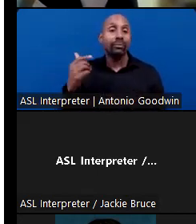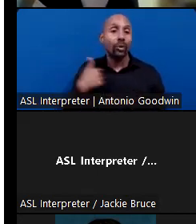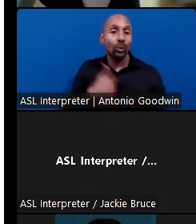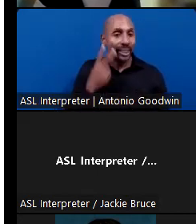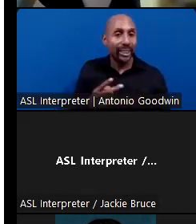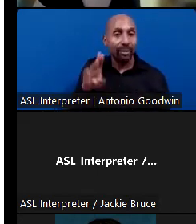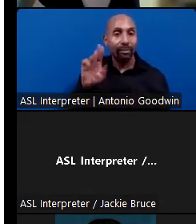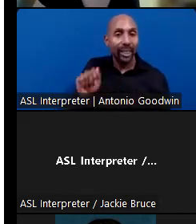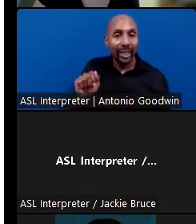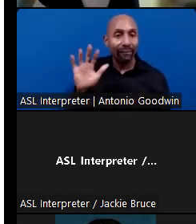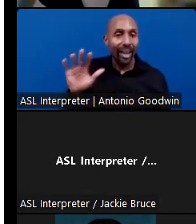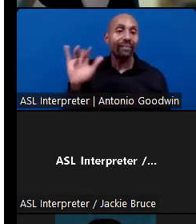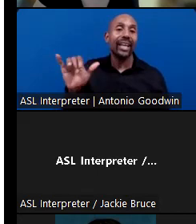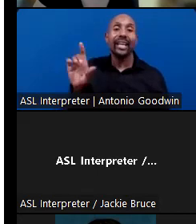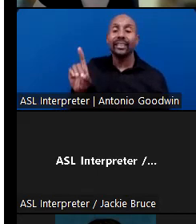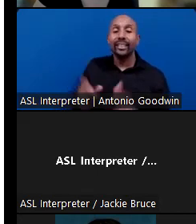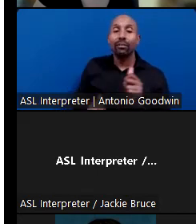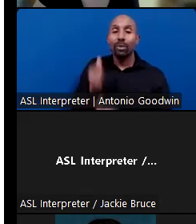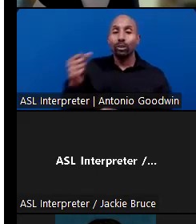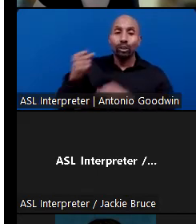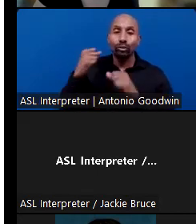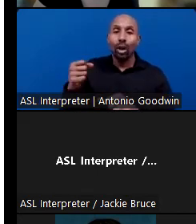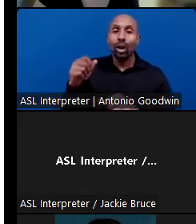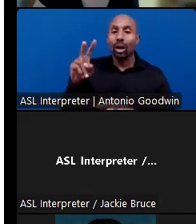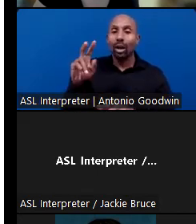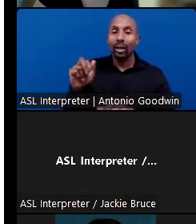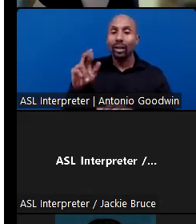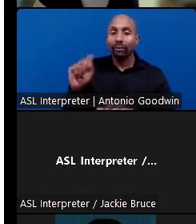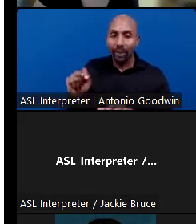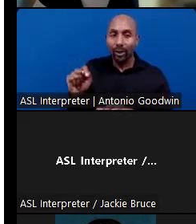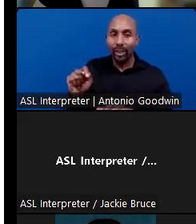subvariant. So BA.5 is a subvariant of